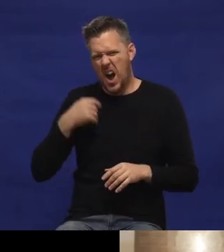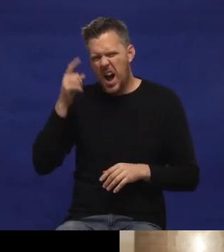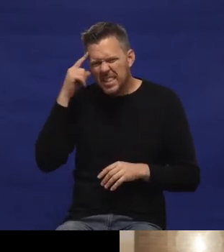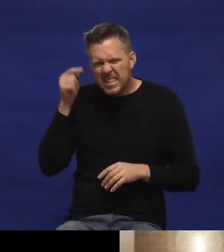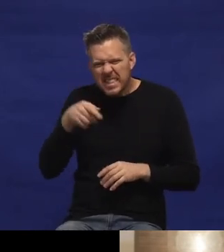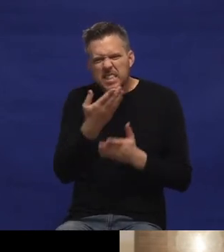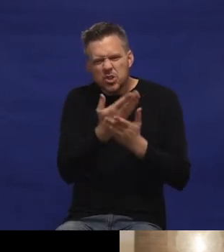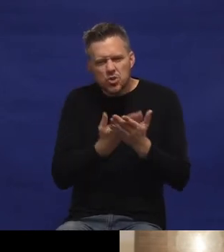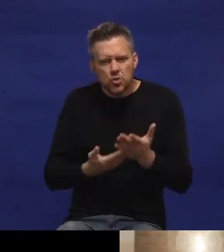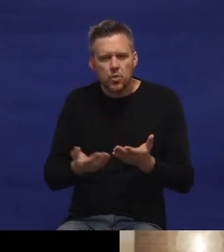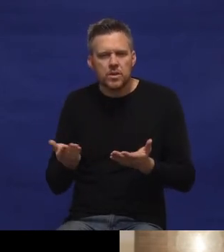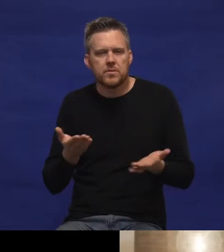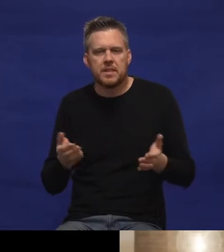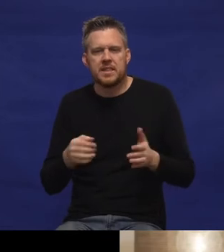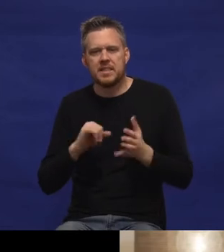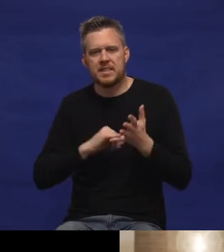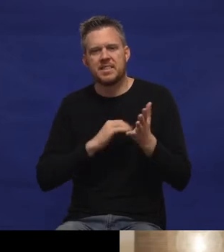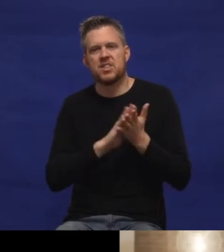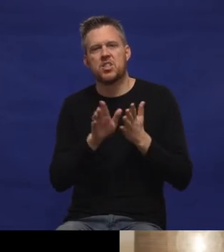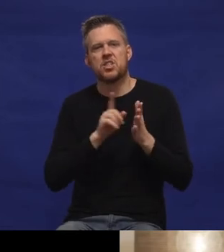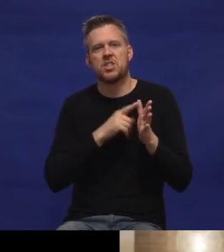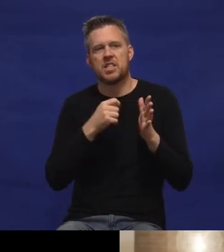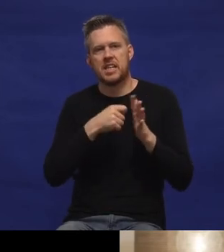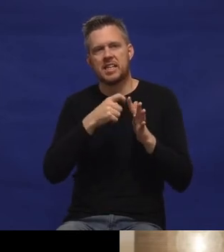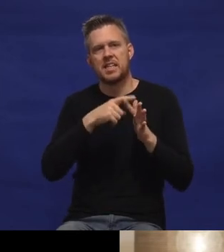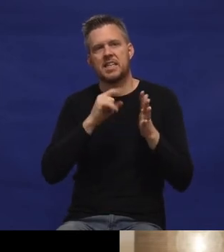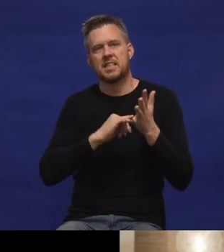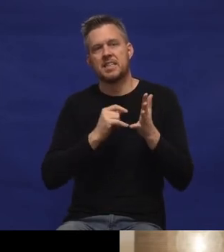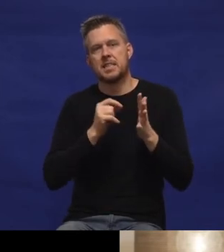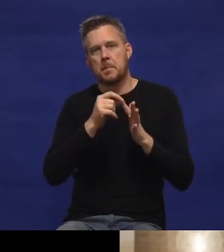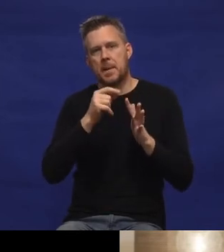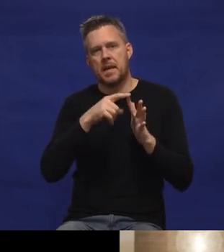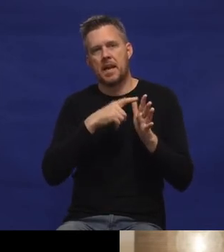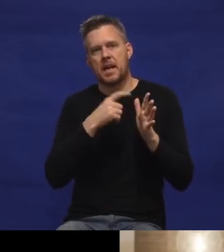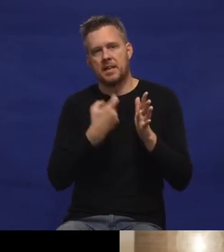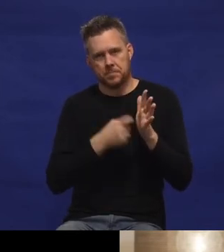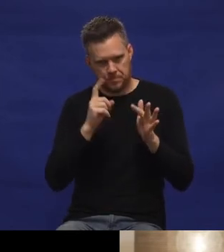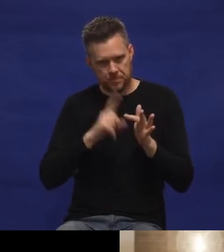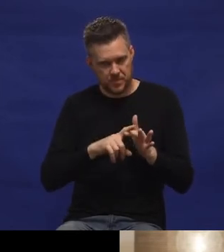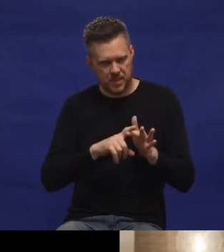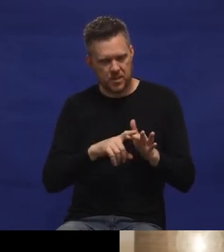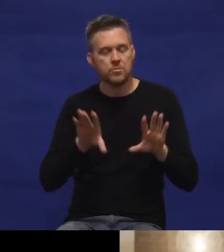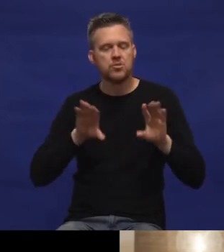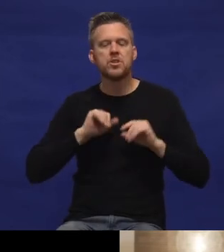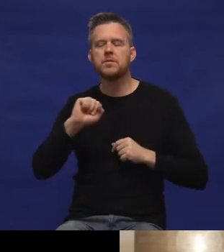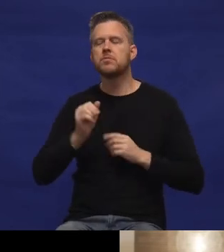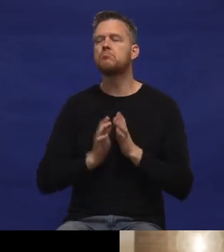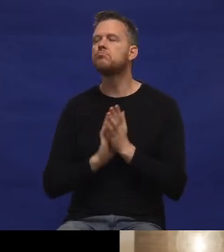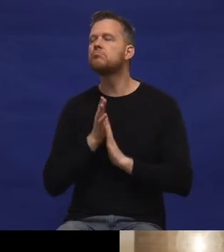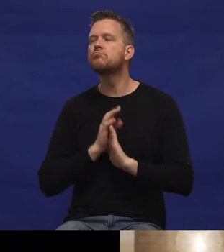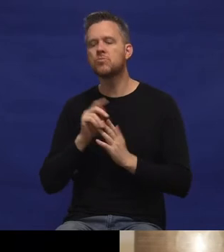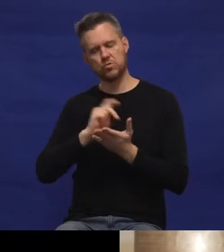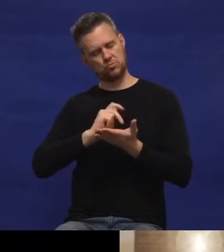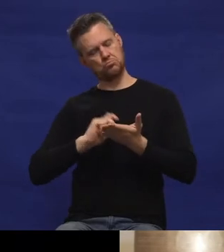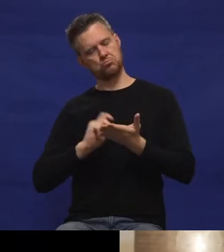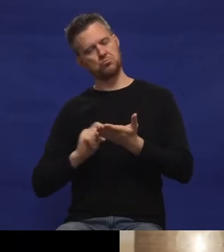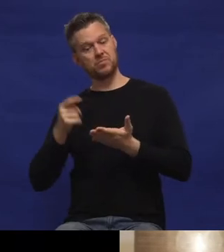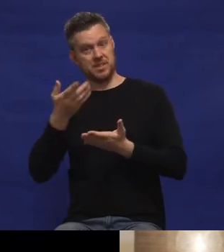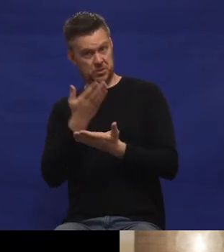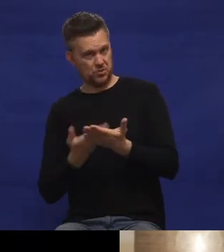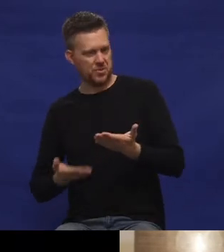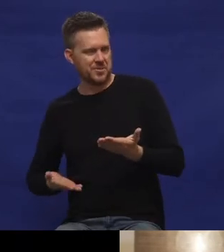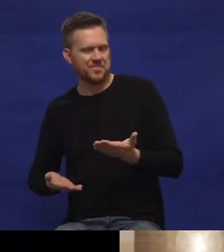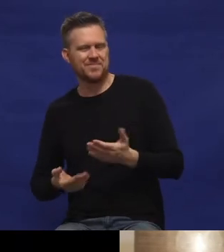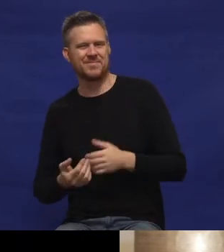inspiration to write the great tragedy, Romeo and Juliet. Now, chances are most of you know what this story is all about. But for